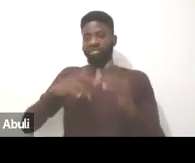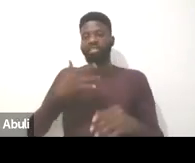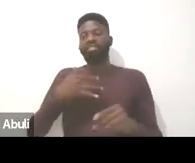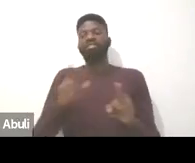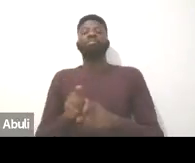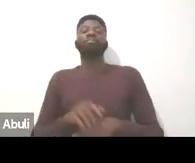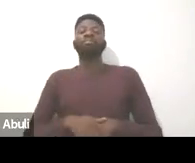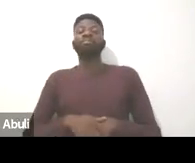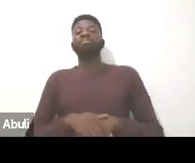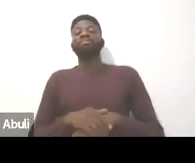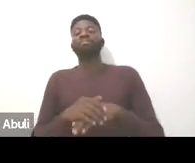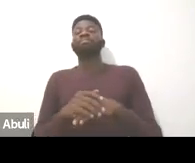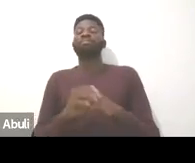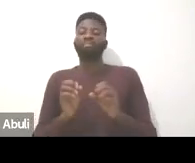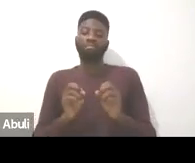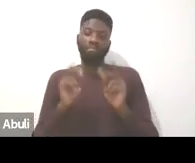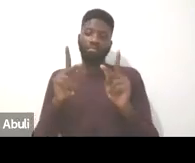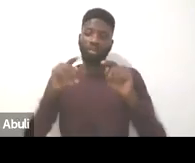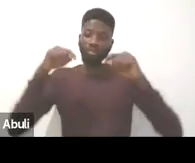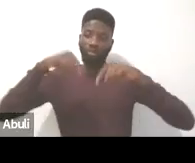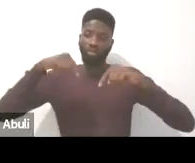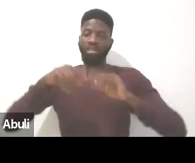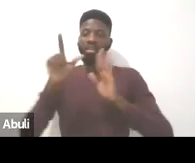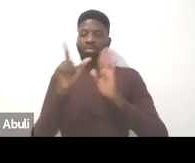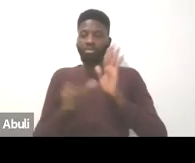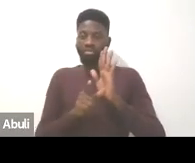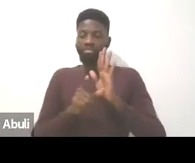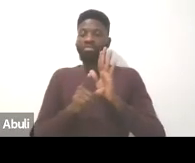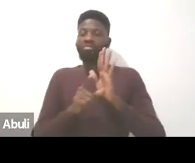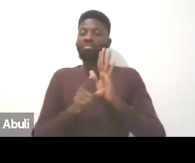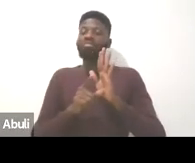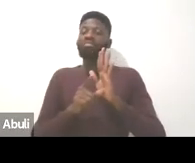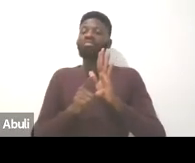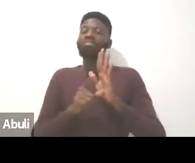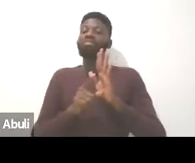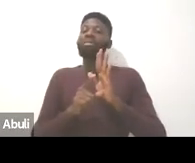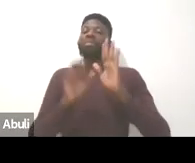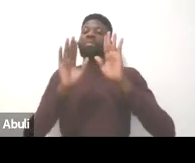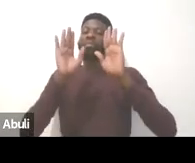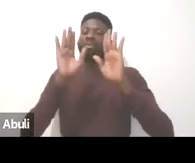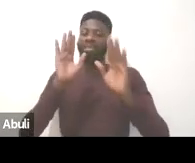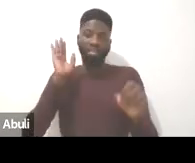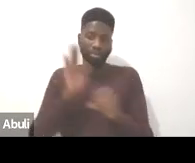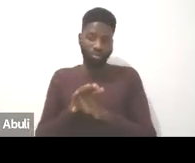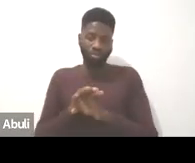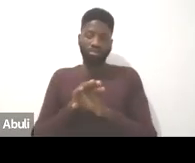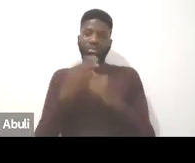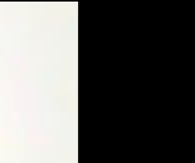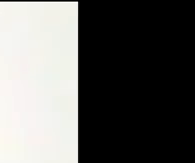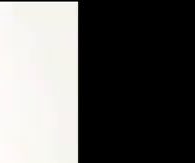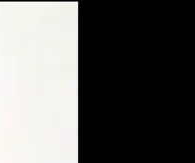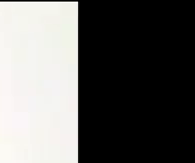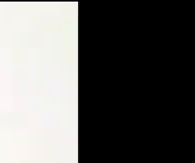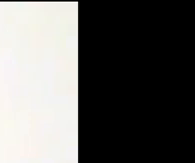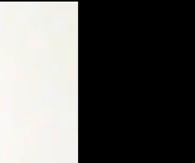So we'll be going through today's lesson is very important, very much linked to your